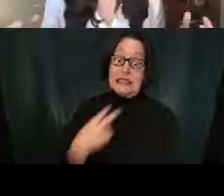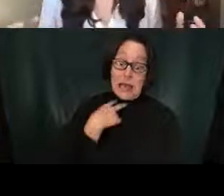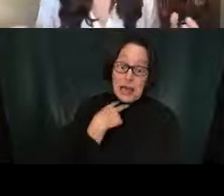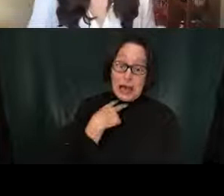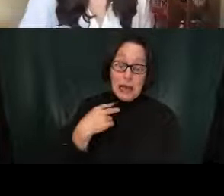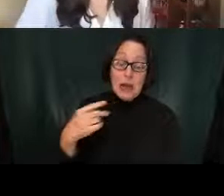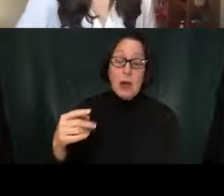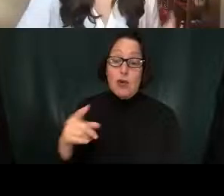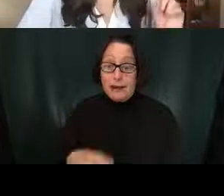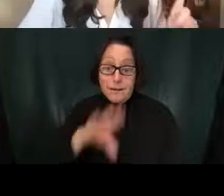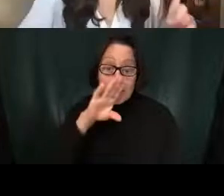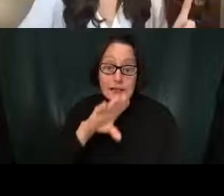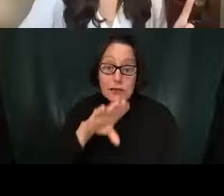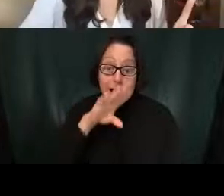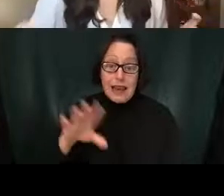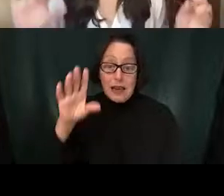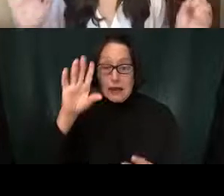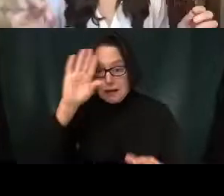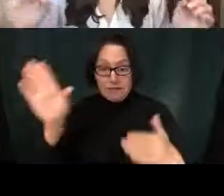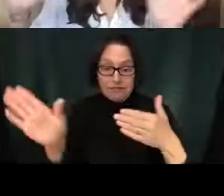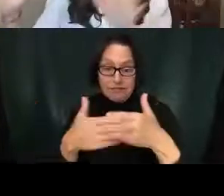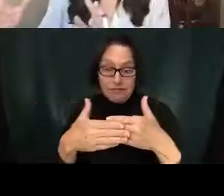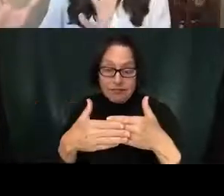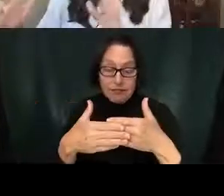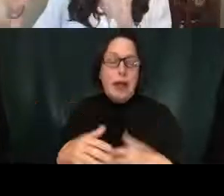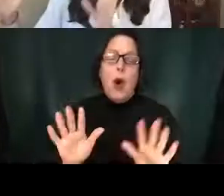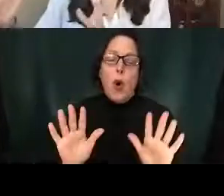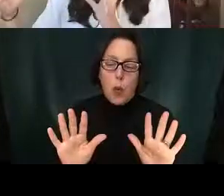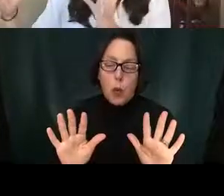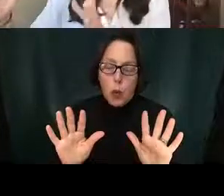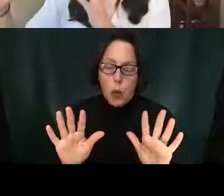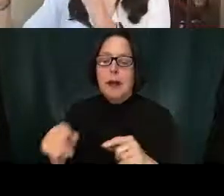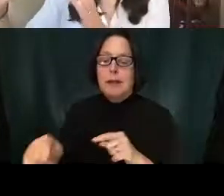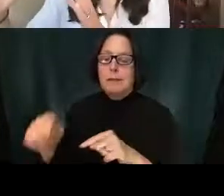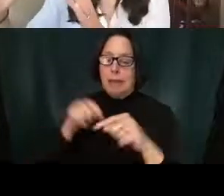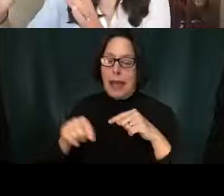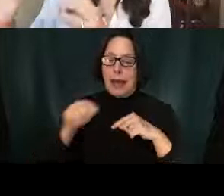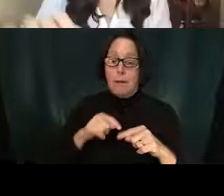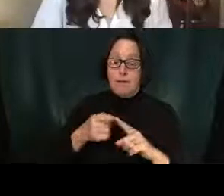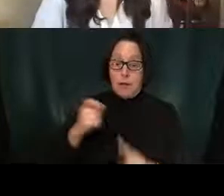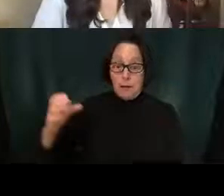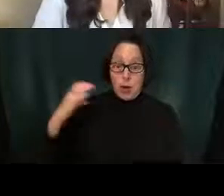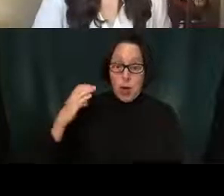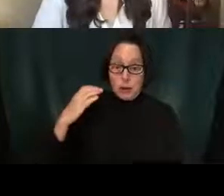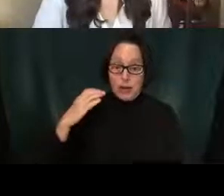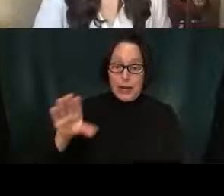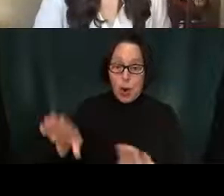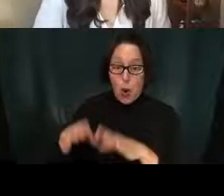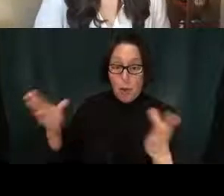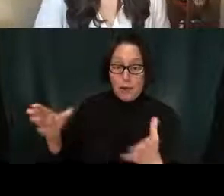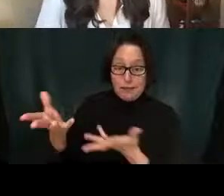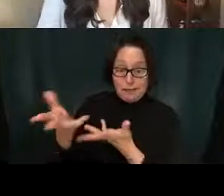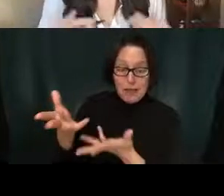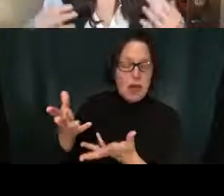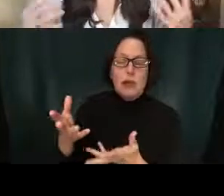very frustrated. That's a time where we need to step out of that open coaching zone and move more into